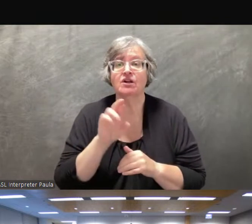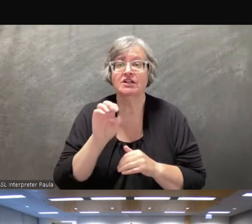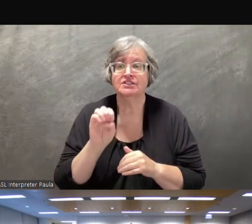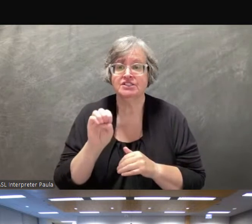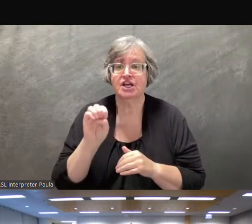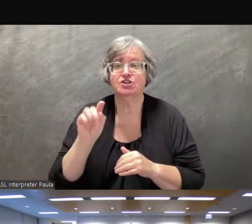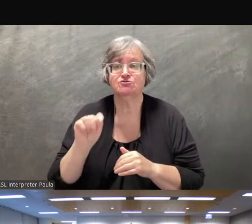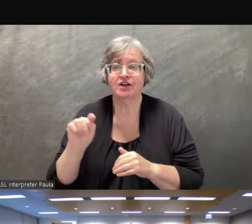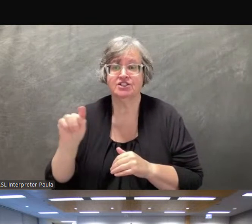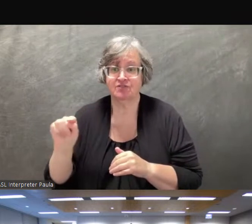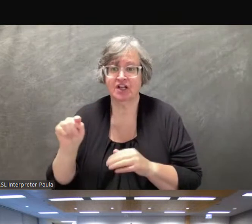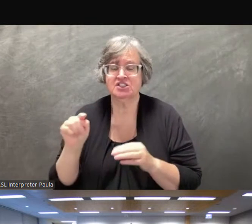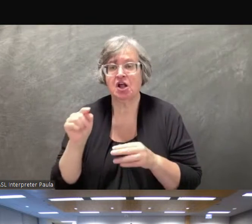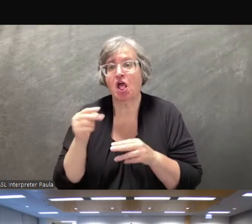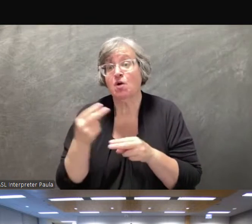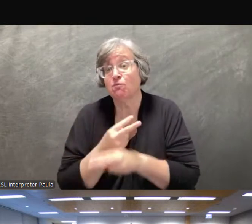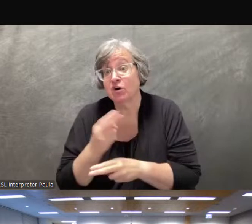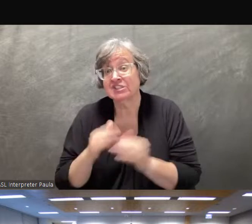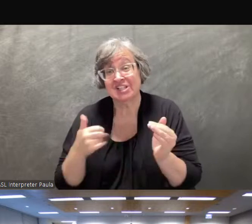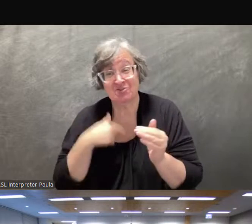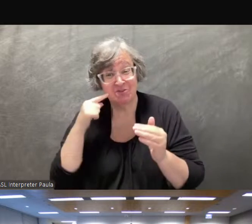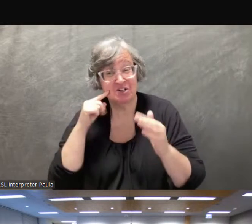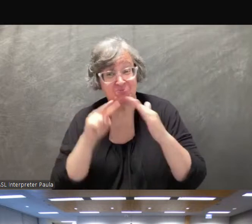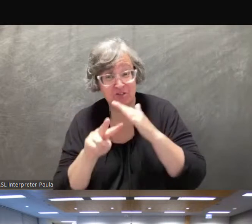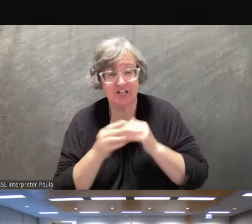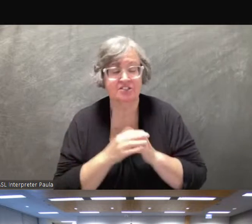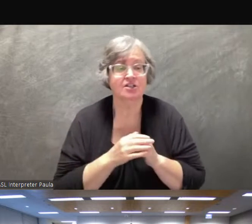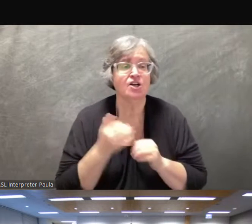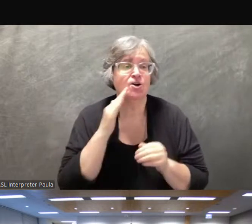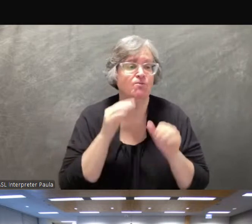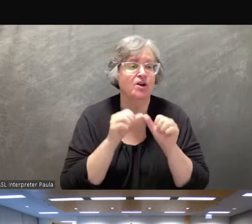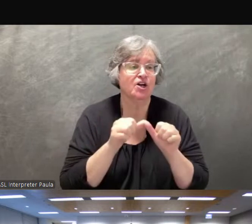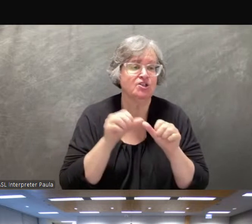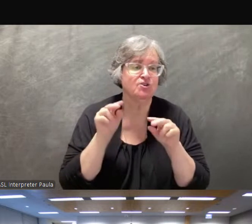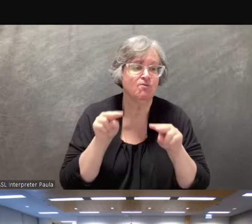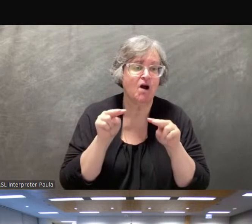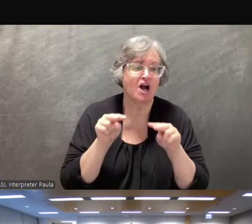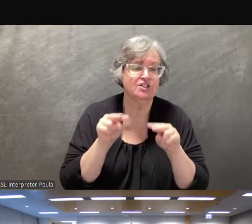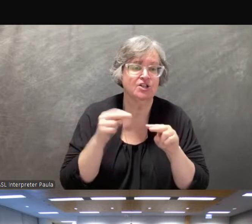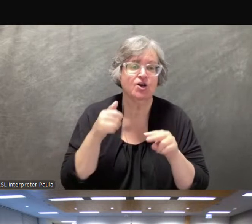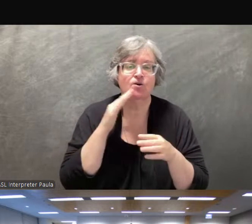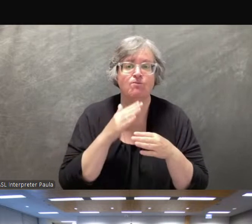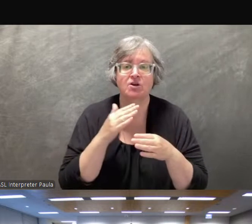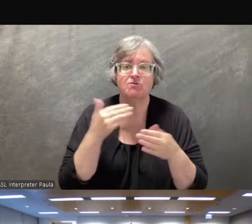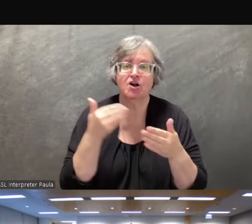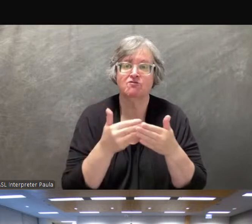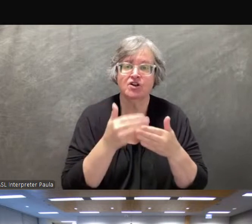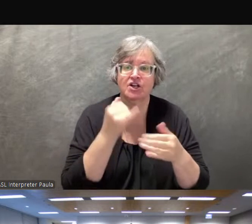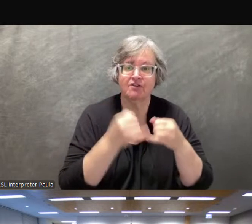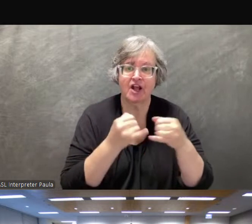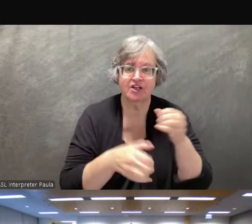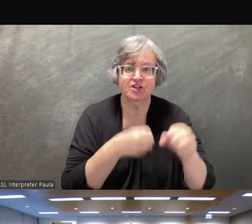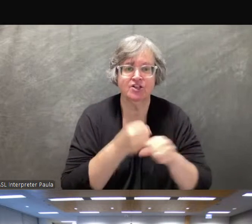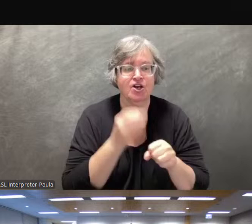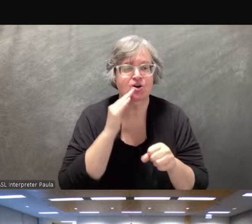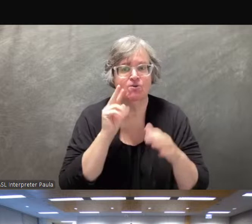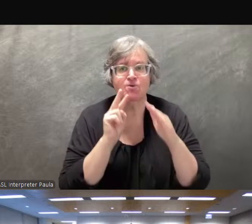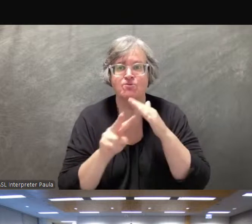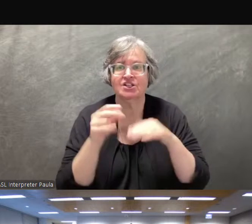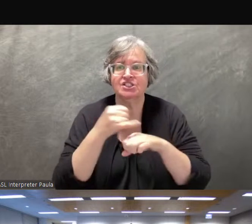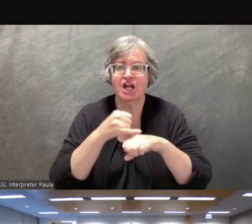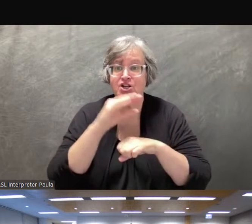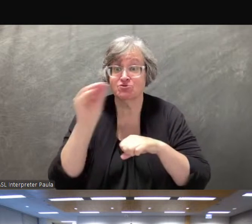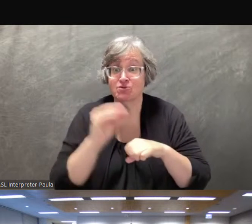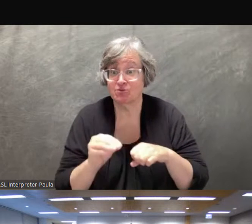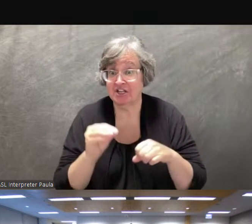tax performing a little bit worse than expected. We'll continue to watch this one as we finish the year. Projected those interest rates coming down. We